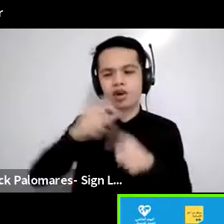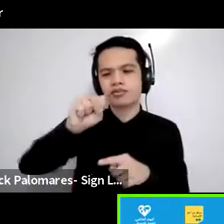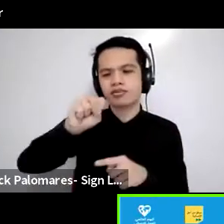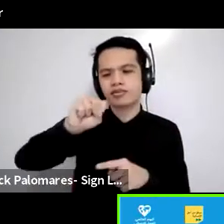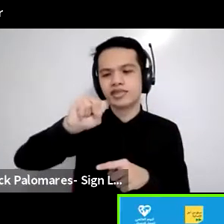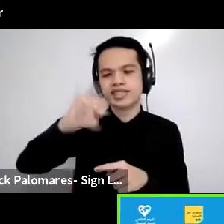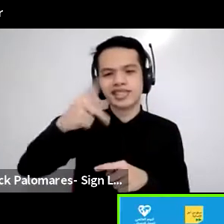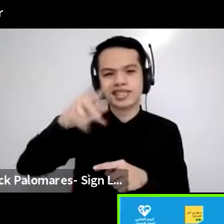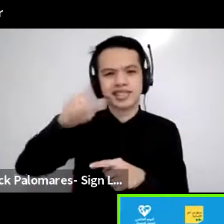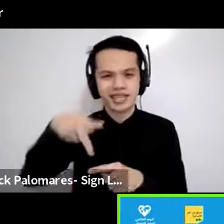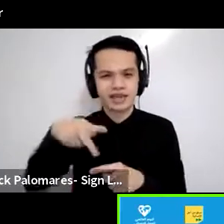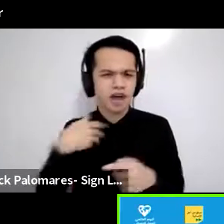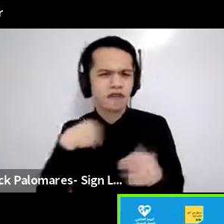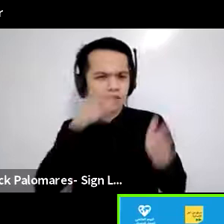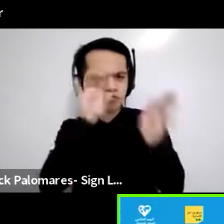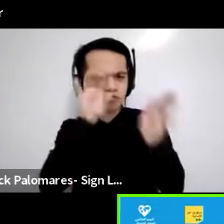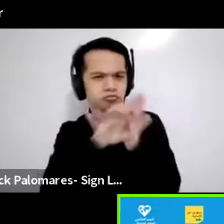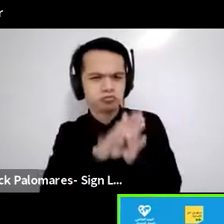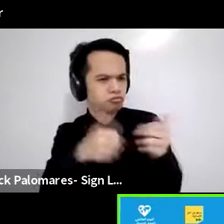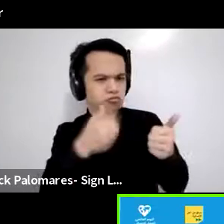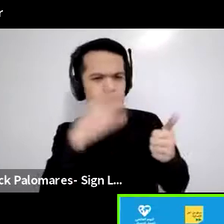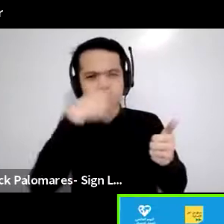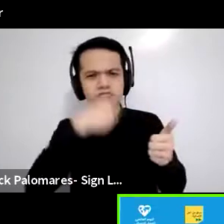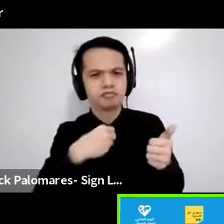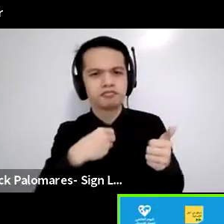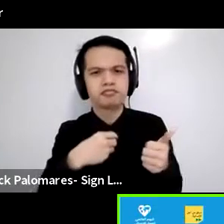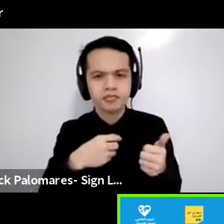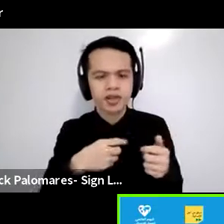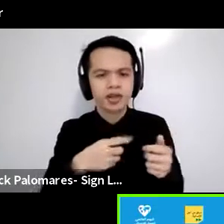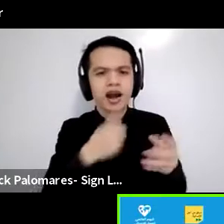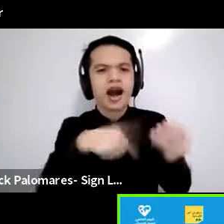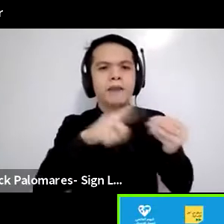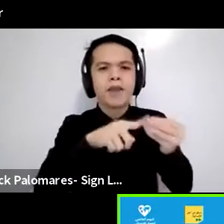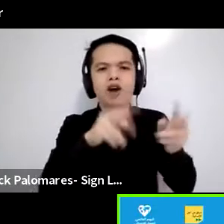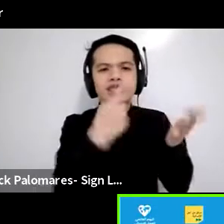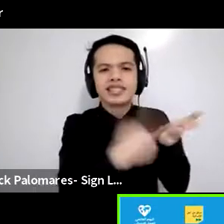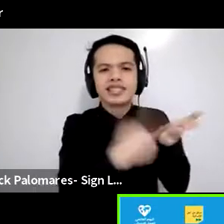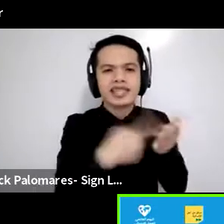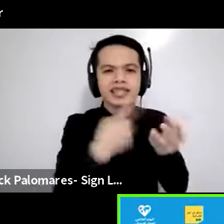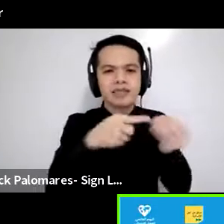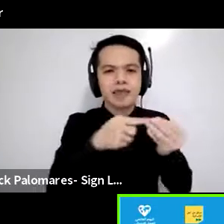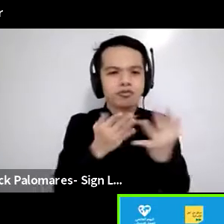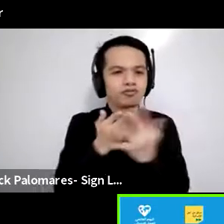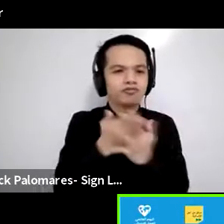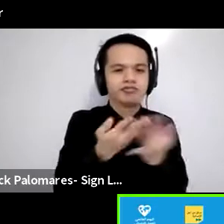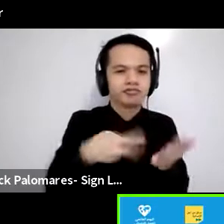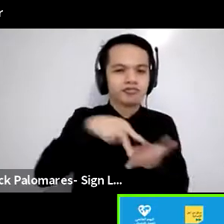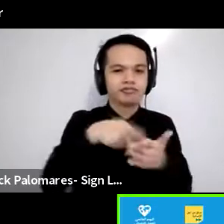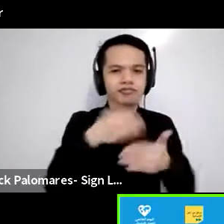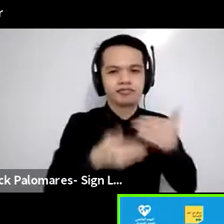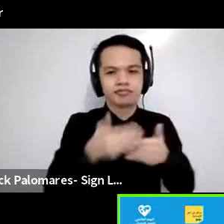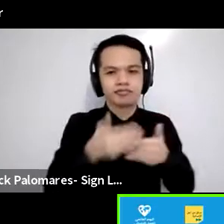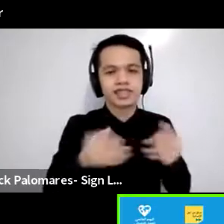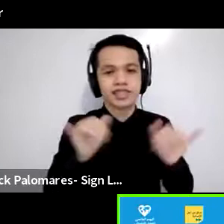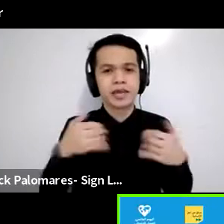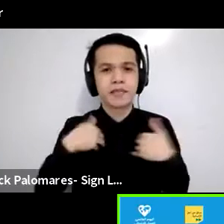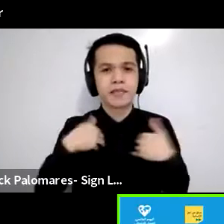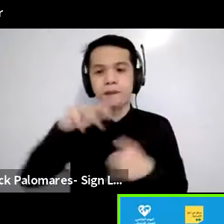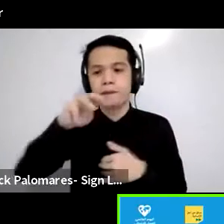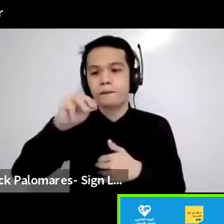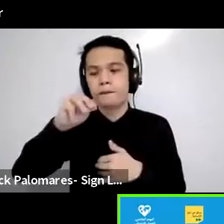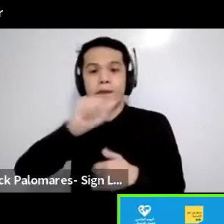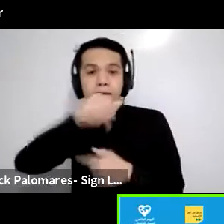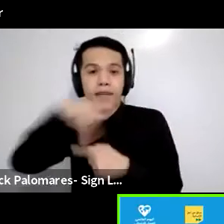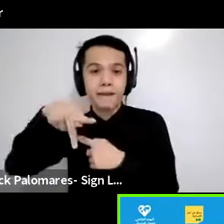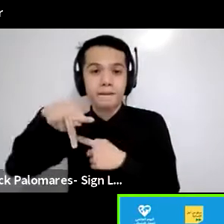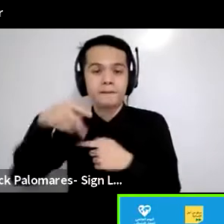a lot of nice pictures teach you about resilience. We have a mobile app. It's called